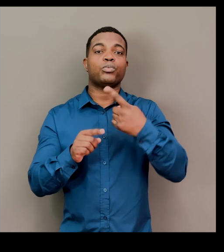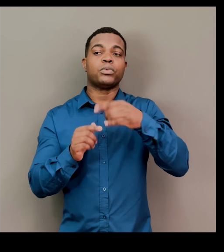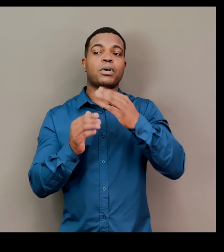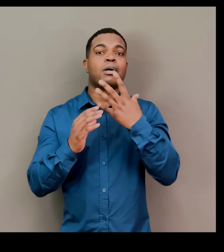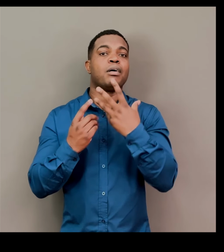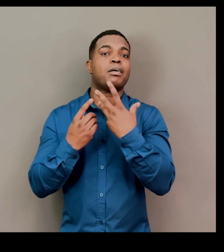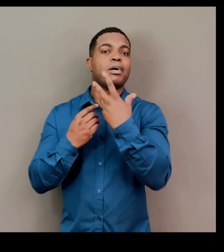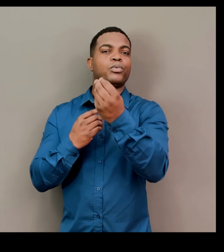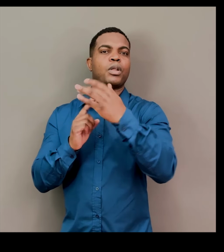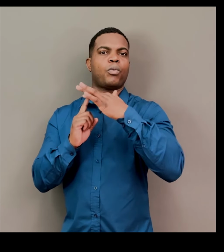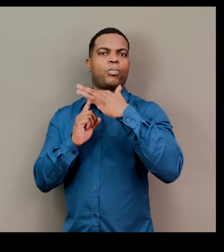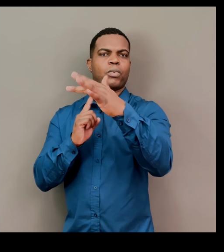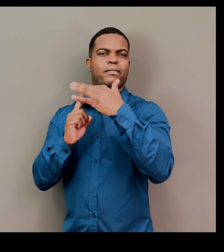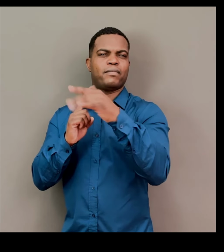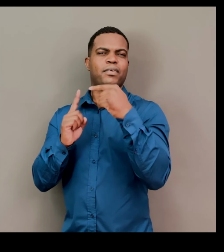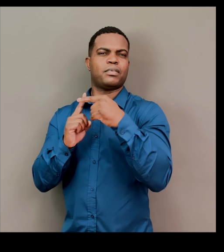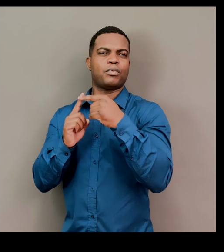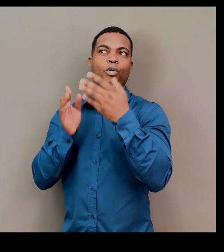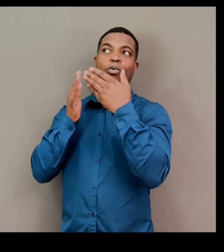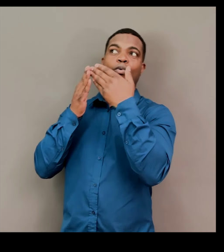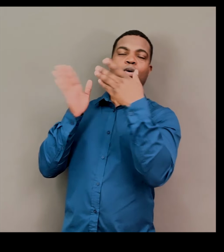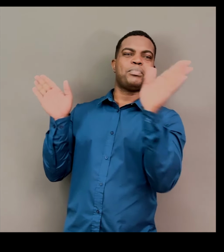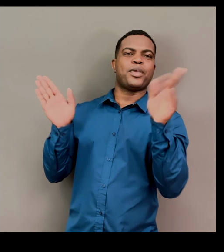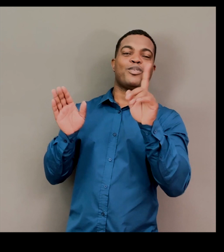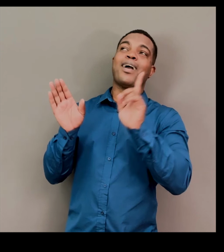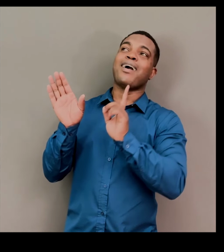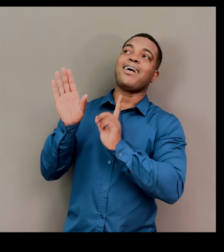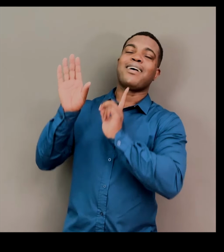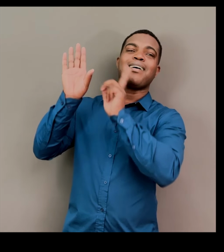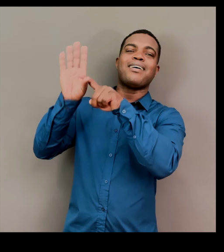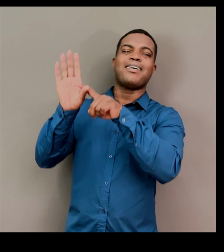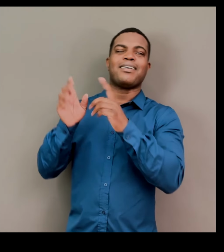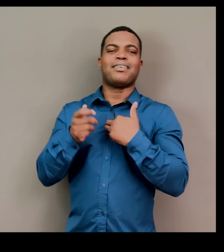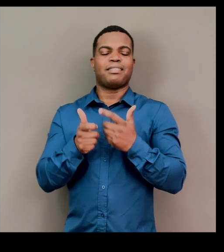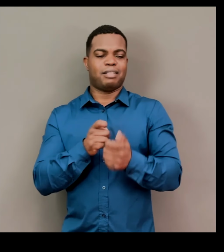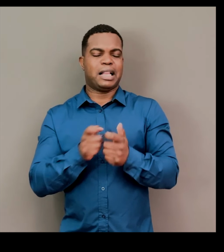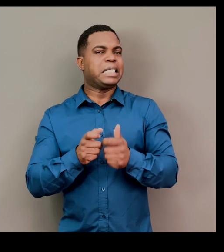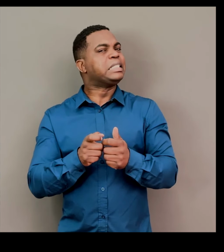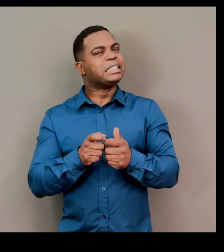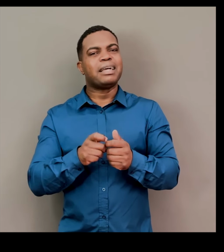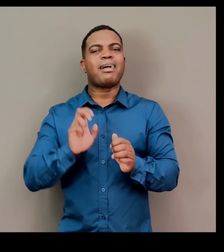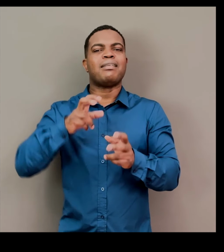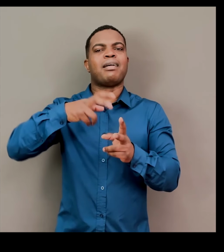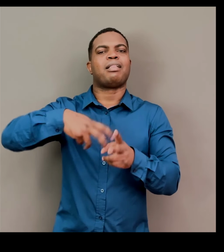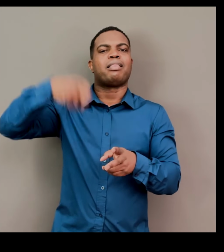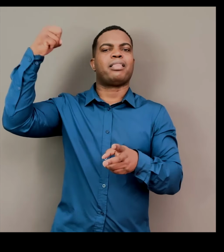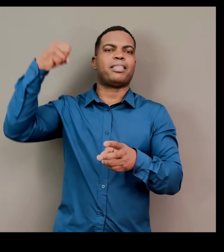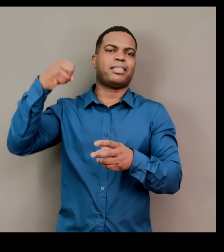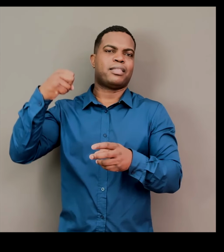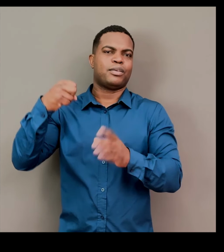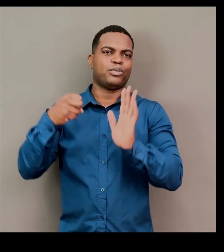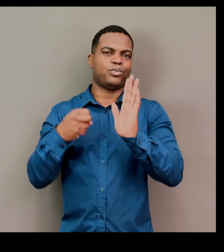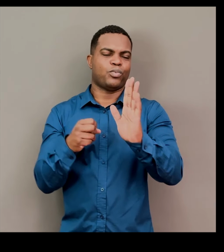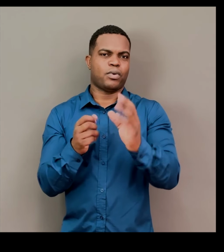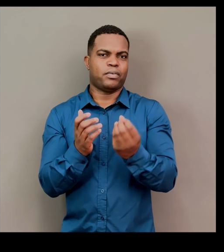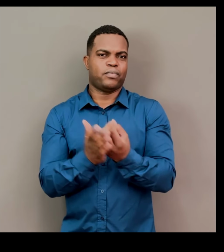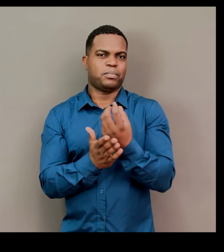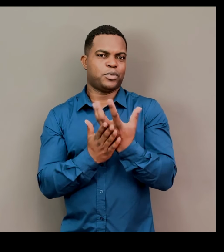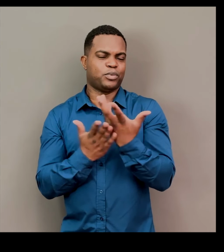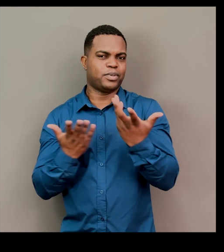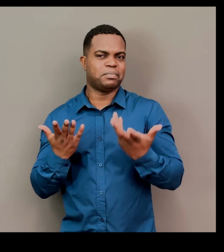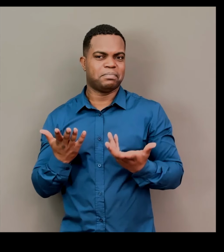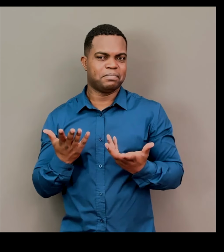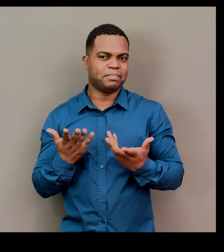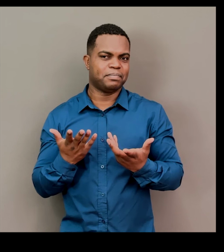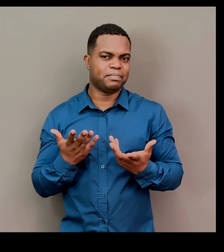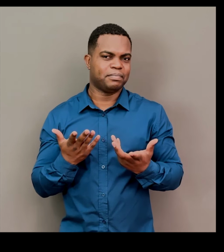public Wi-Fi as it is surprisingly easy for hackers to intercept your connection and collect all the data.